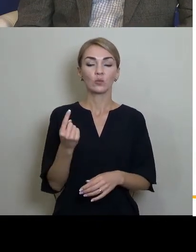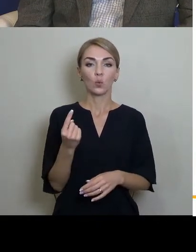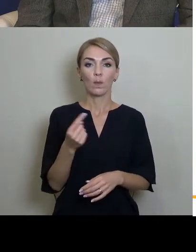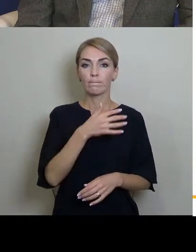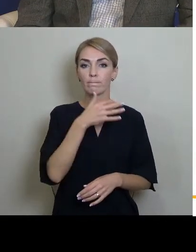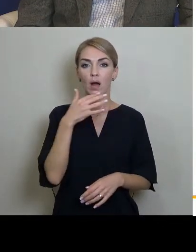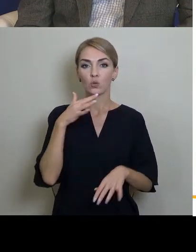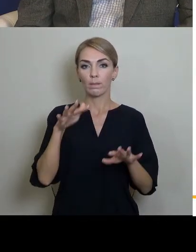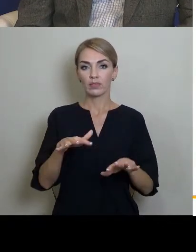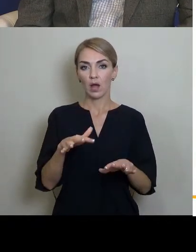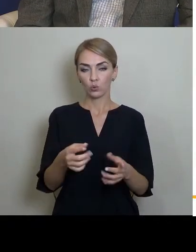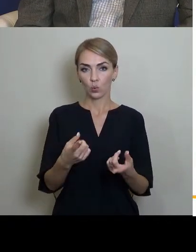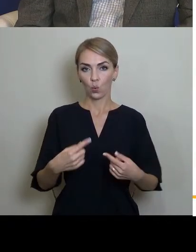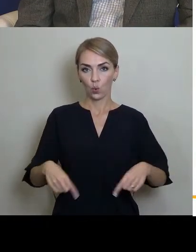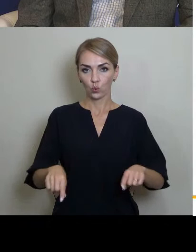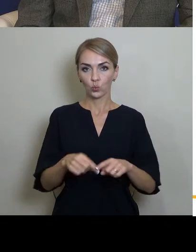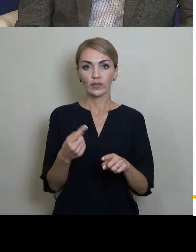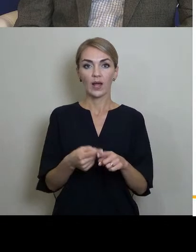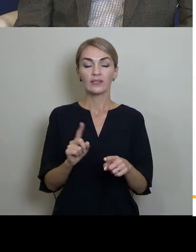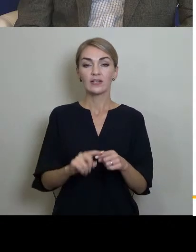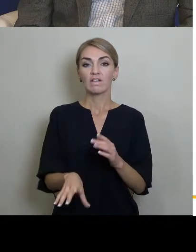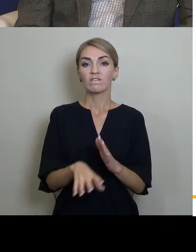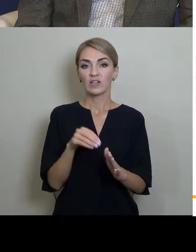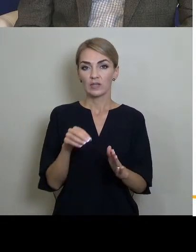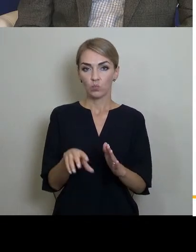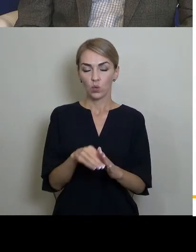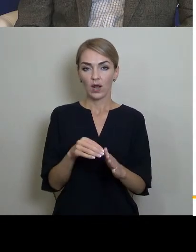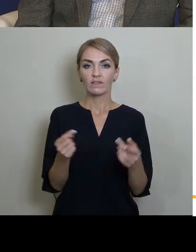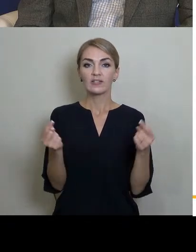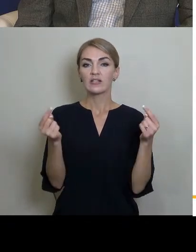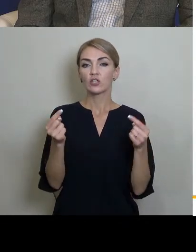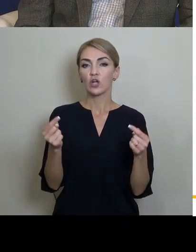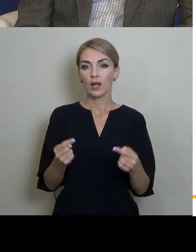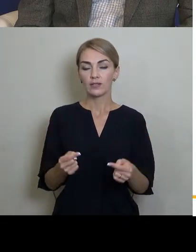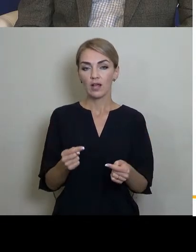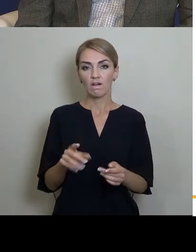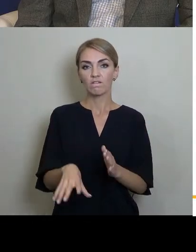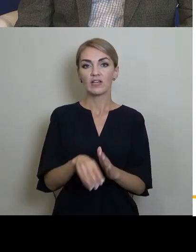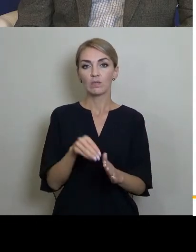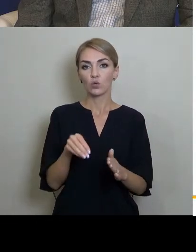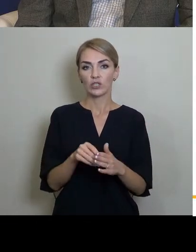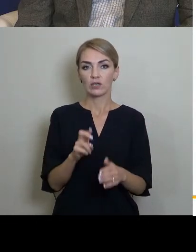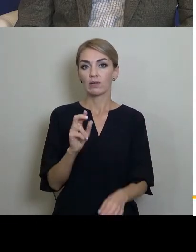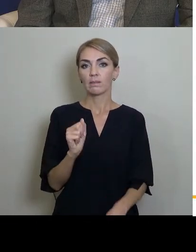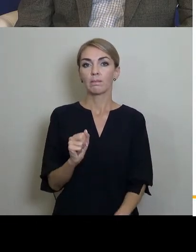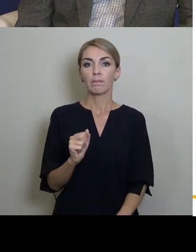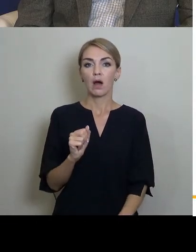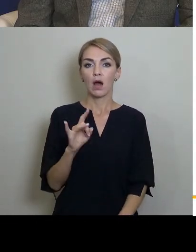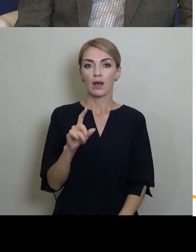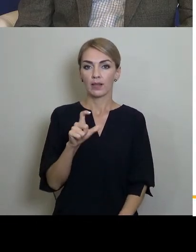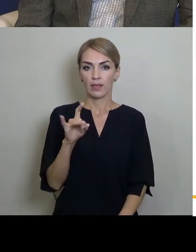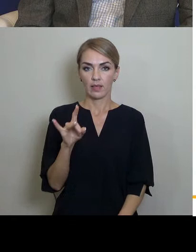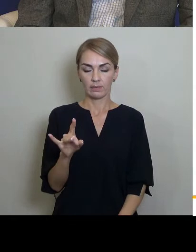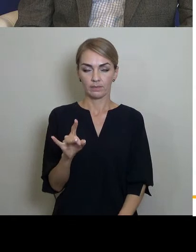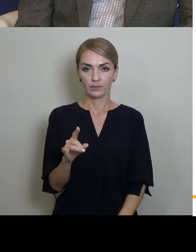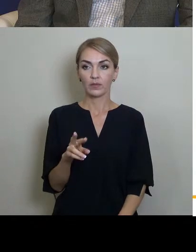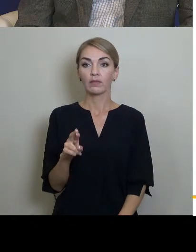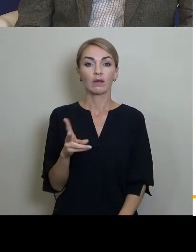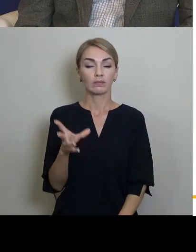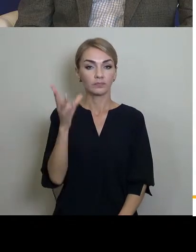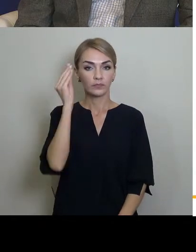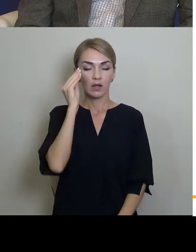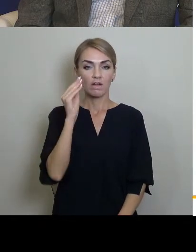elections of a single multi-mandate constituency, there is an